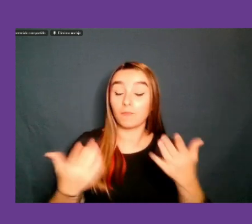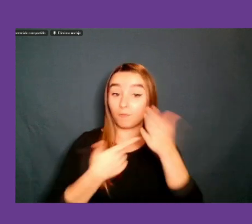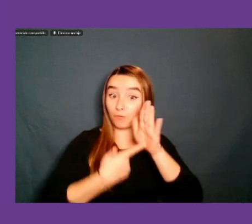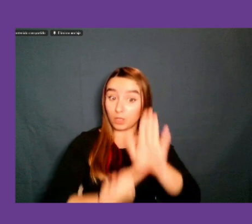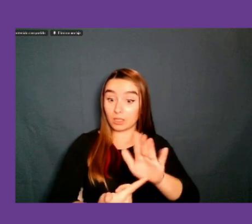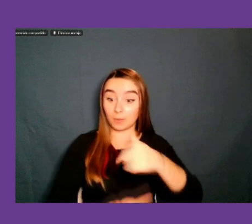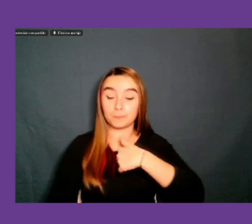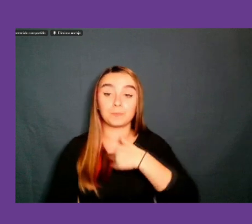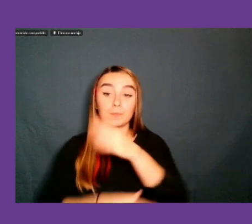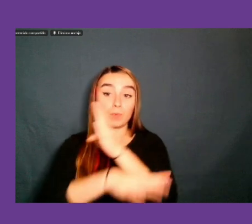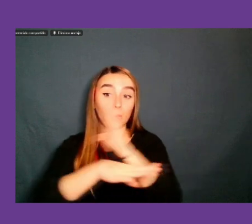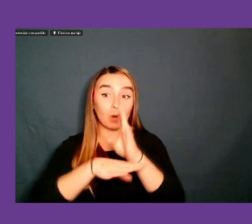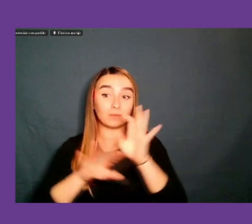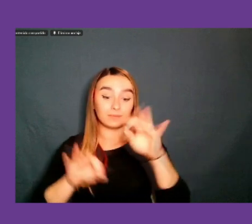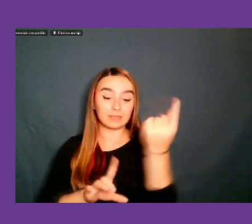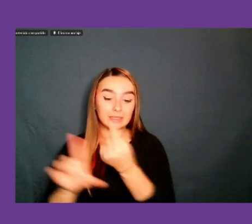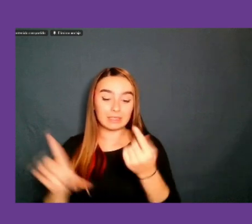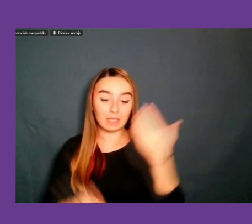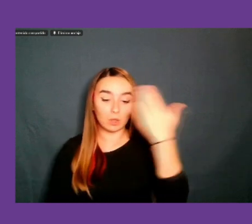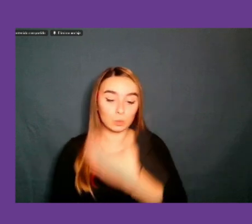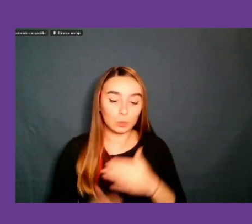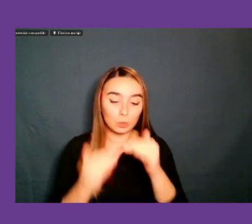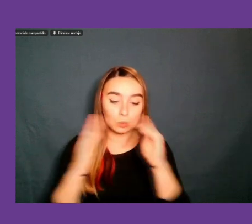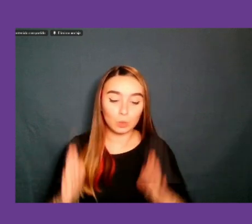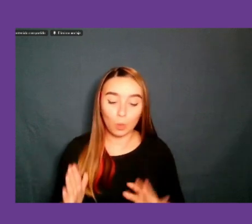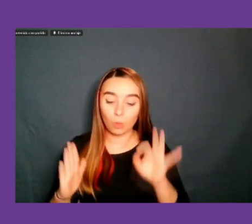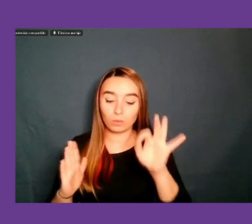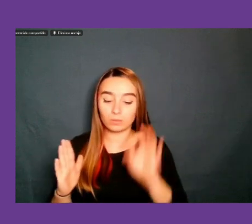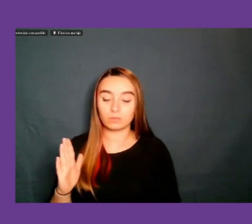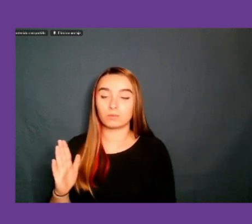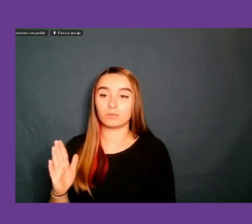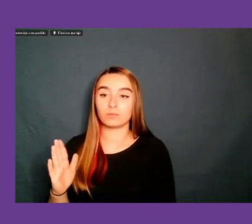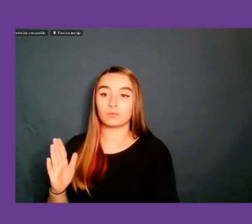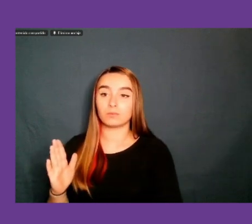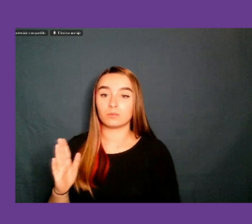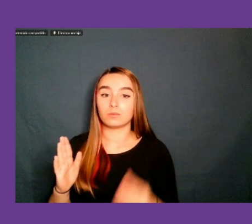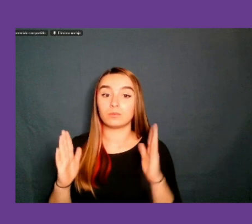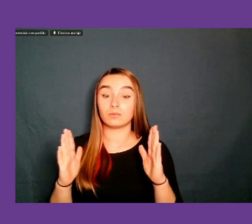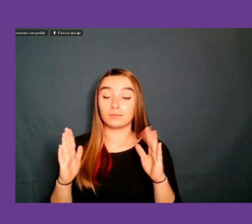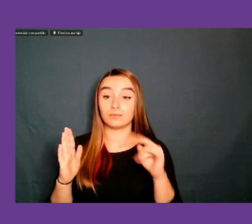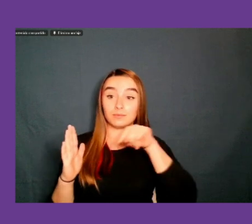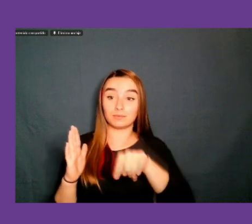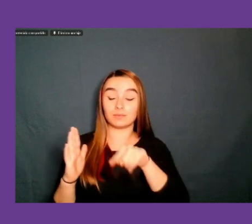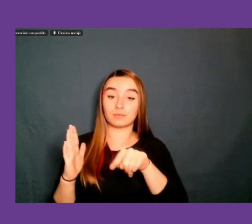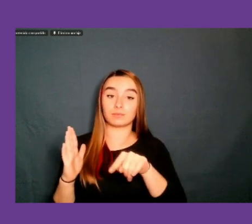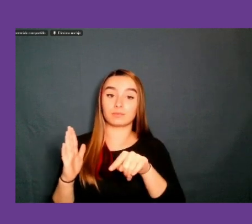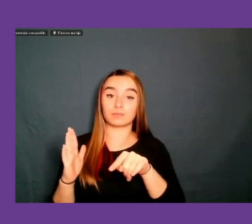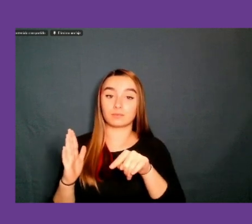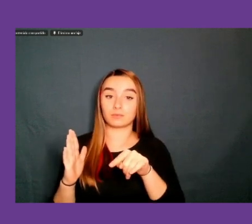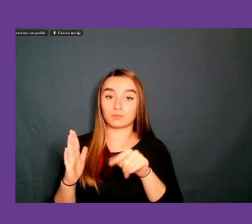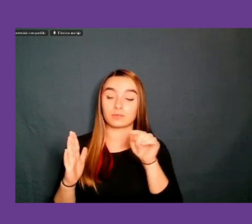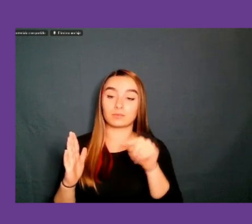of the design school of Nantes Atlantic, so I will act with this design for all